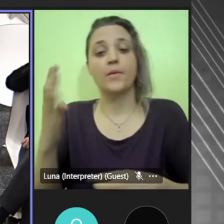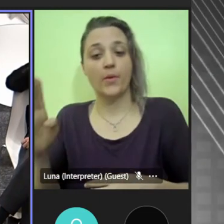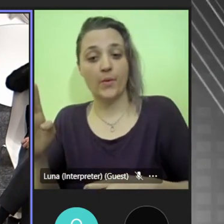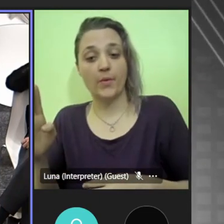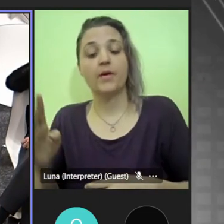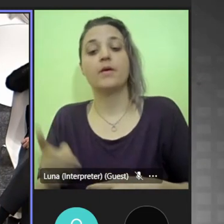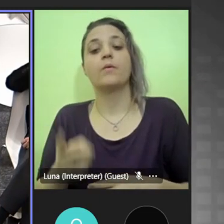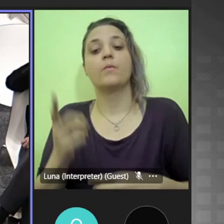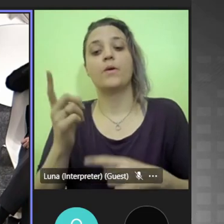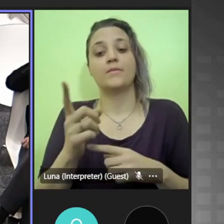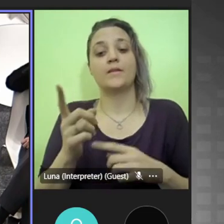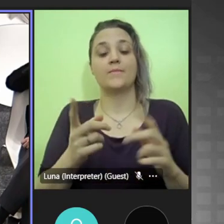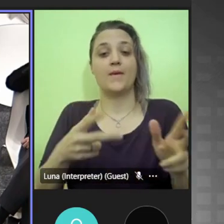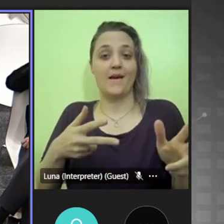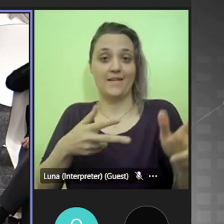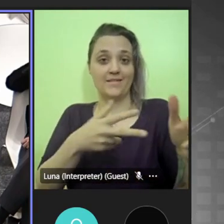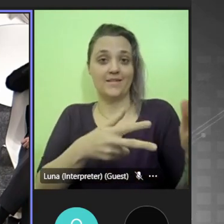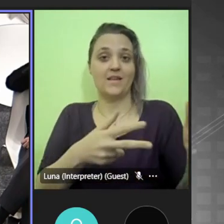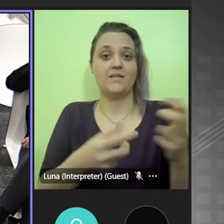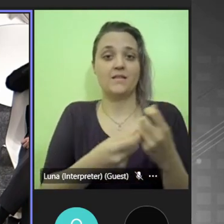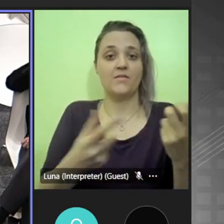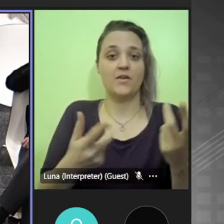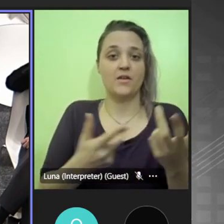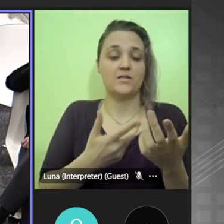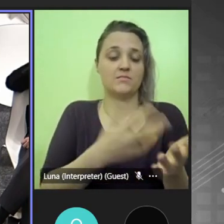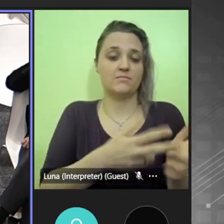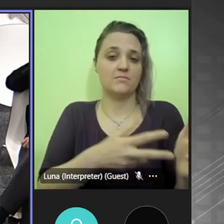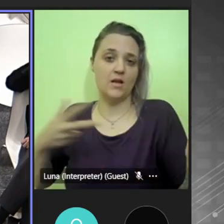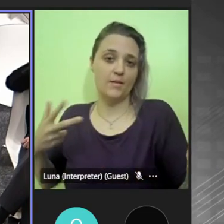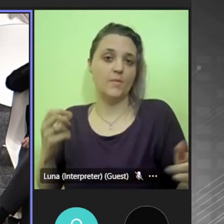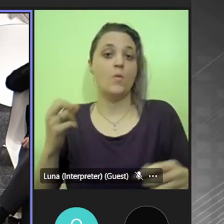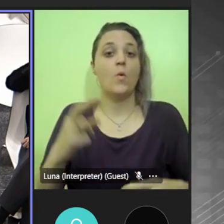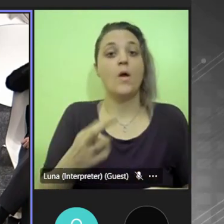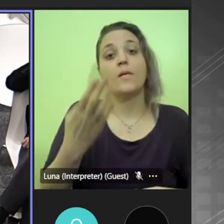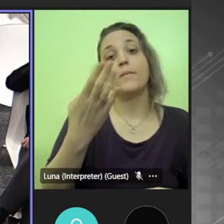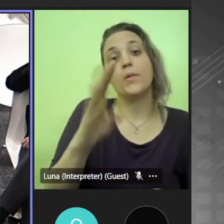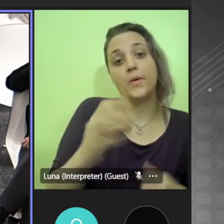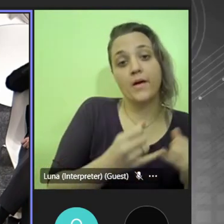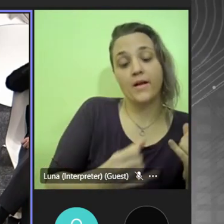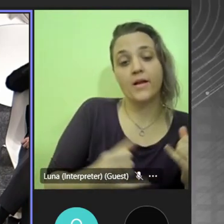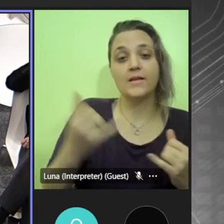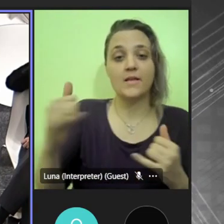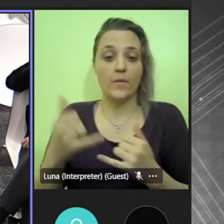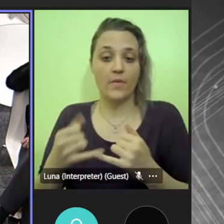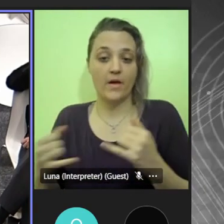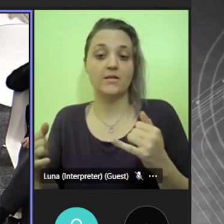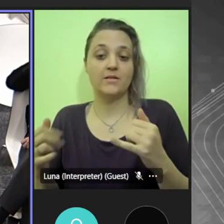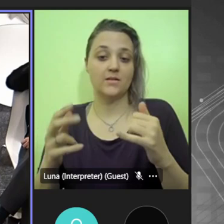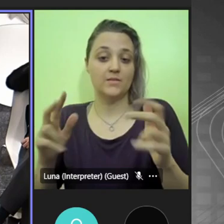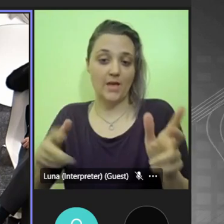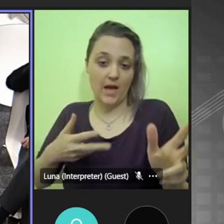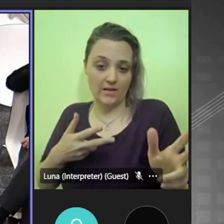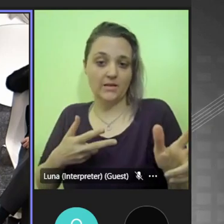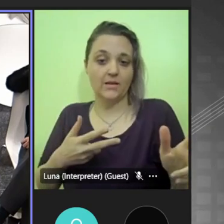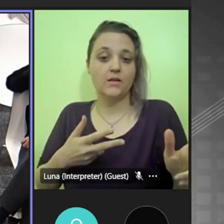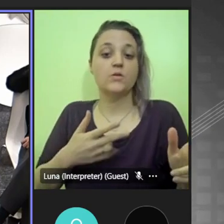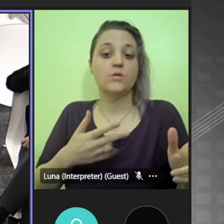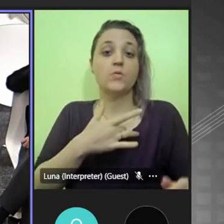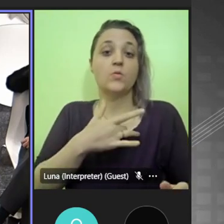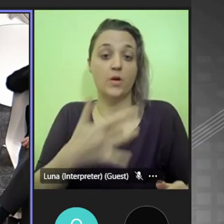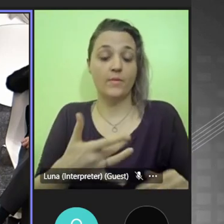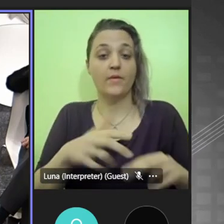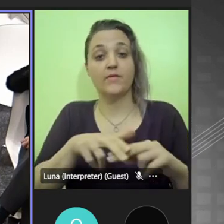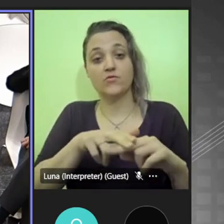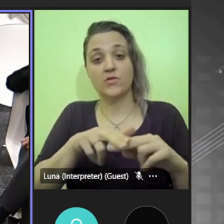be 2 Yellow Lines and then a Blue Line train 1 minute behind it and everything gets stopped up. Or there'll be a Blue Line train and the Yellow Line train is